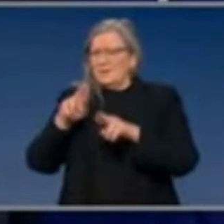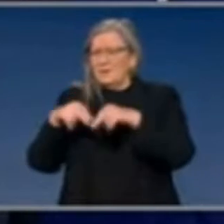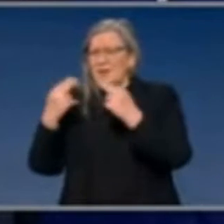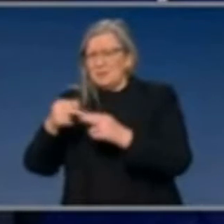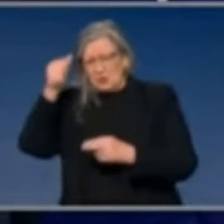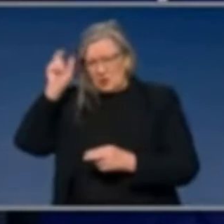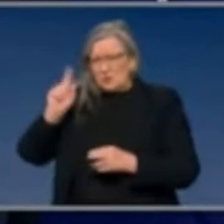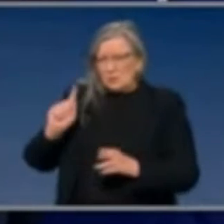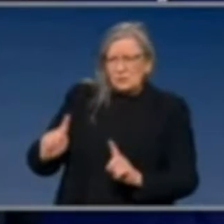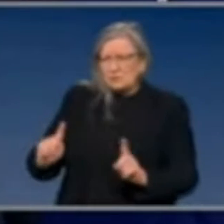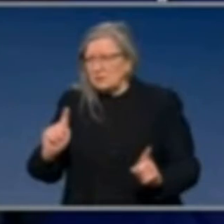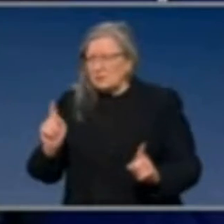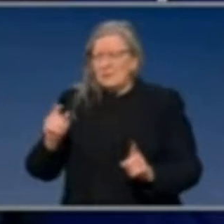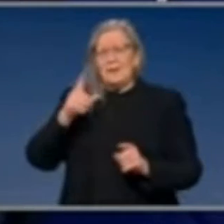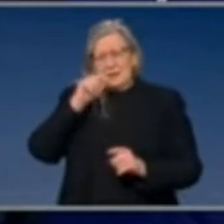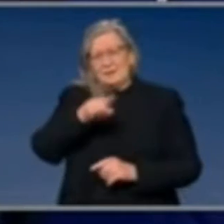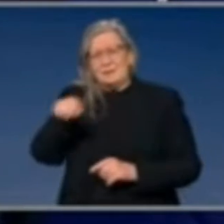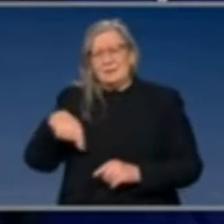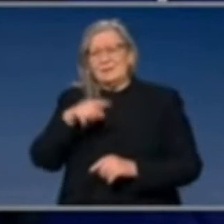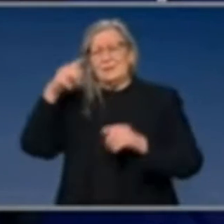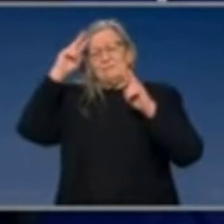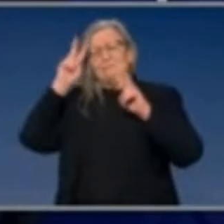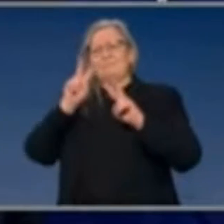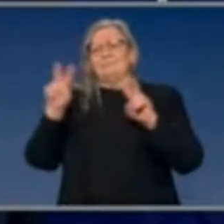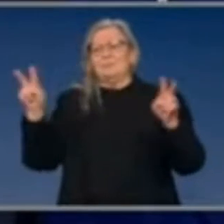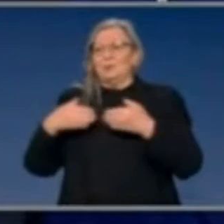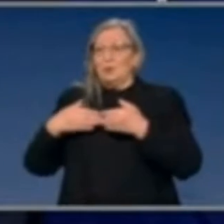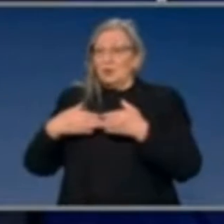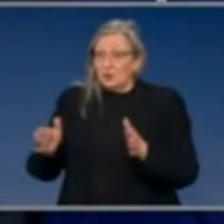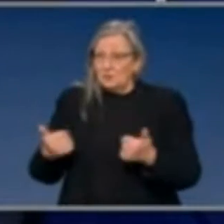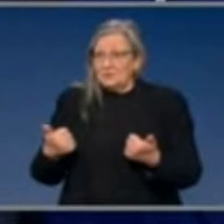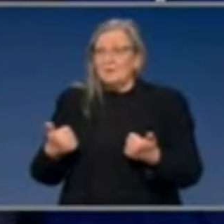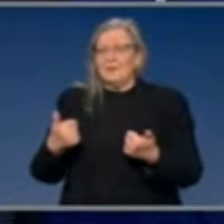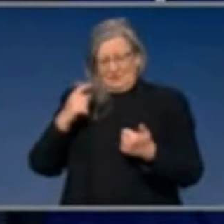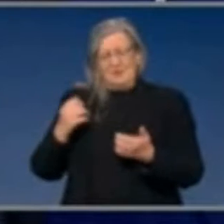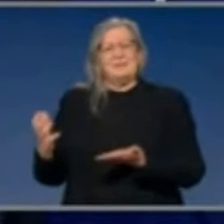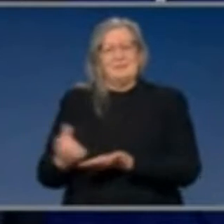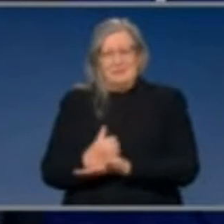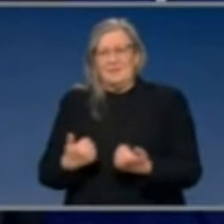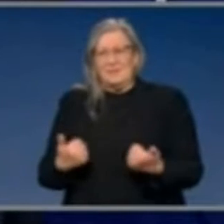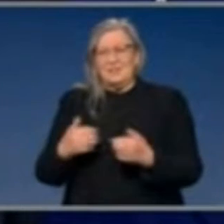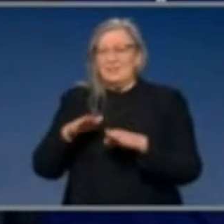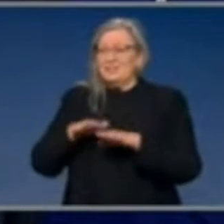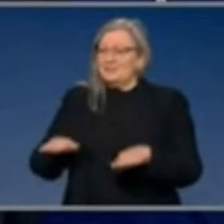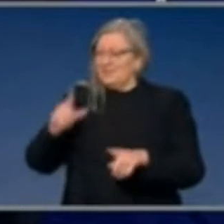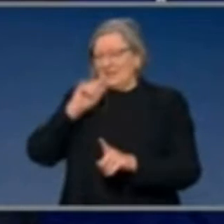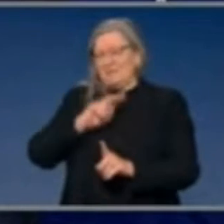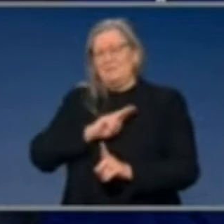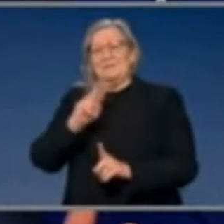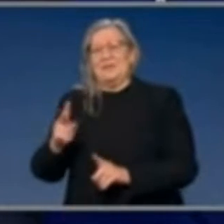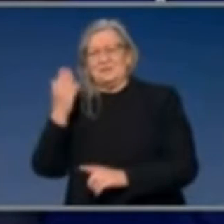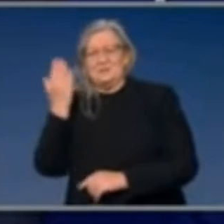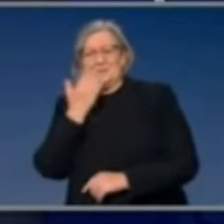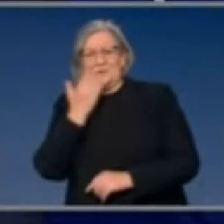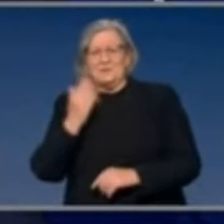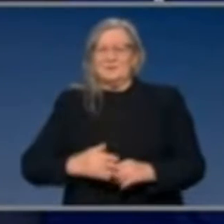that peace of mind that schools can be opened safely, and for kids to be able to get back to school. You know,